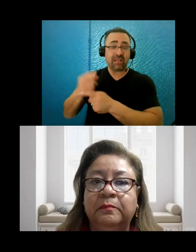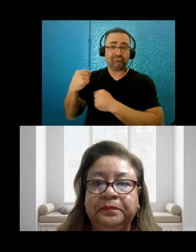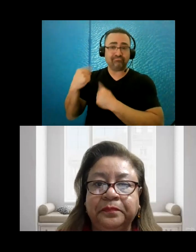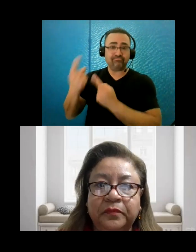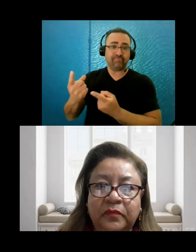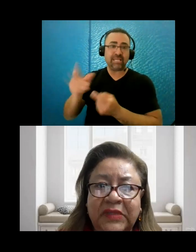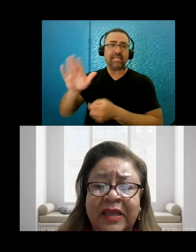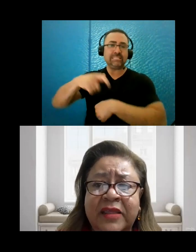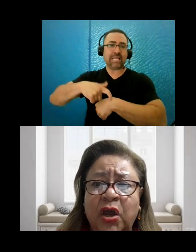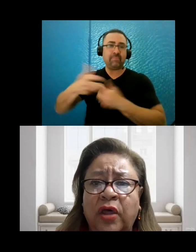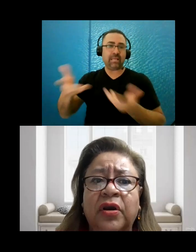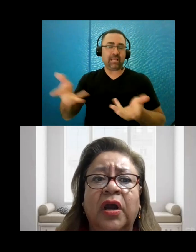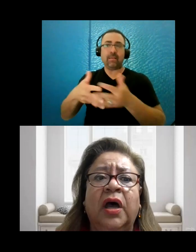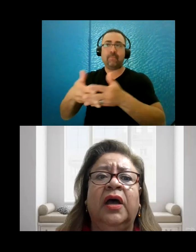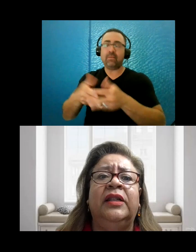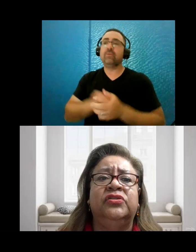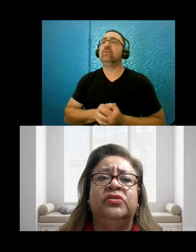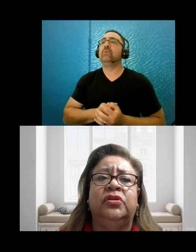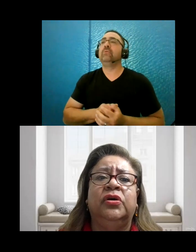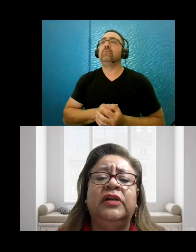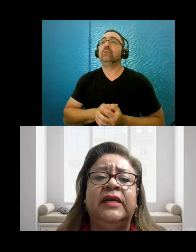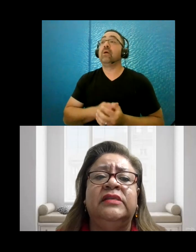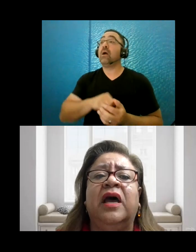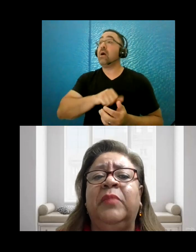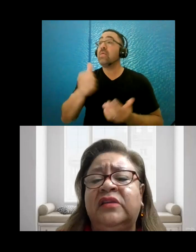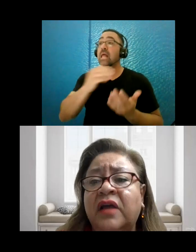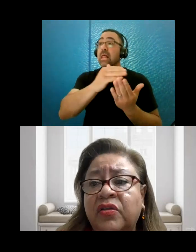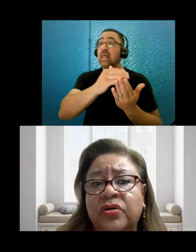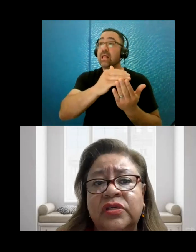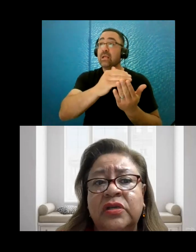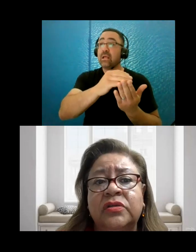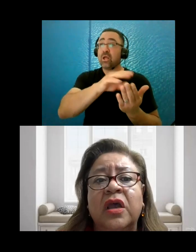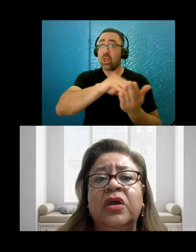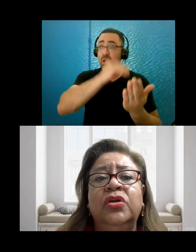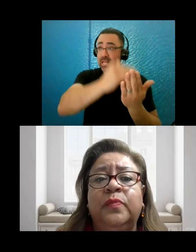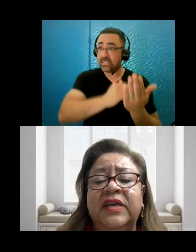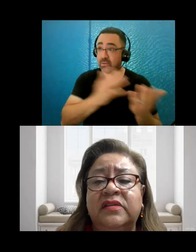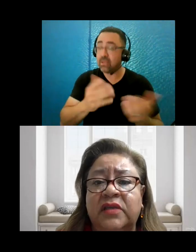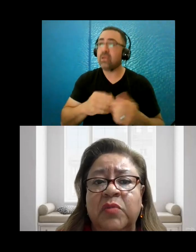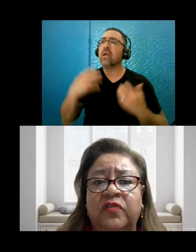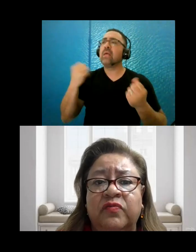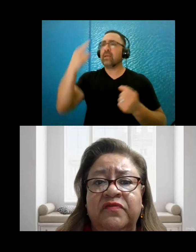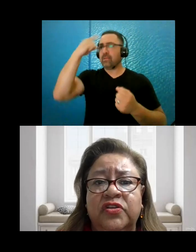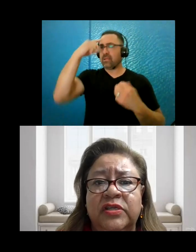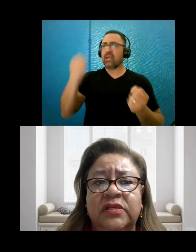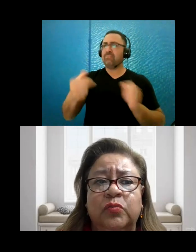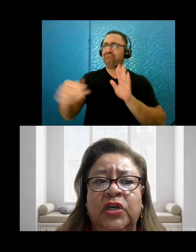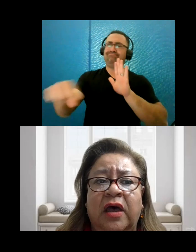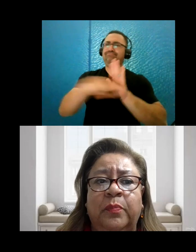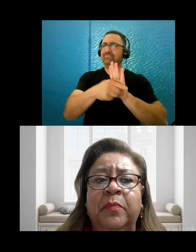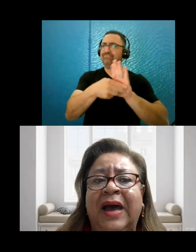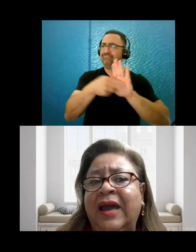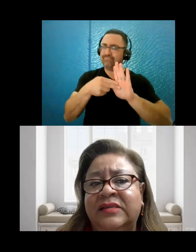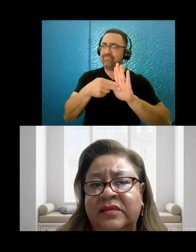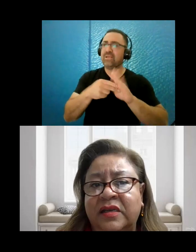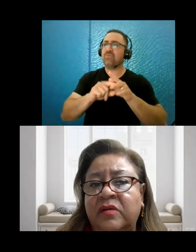here. The other lessons learned is that mental health continues to be a stigma for refugees. We